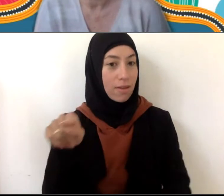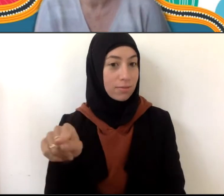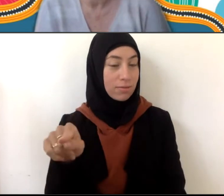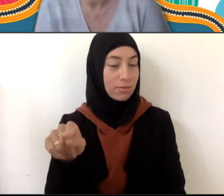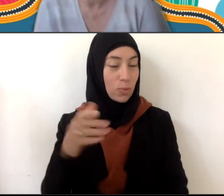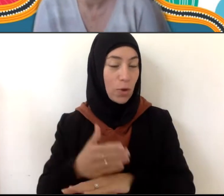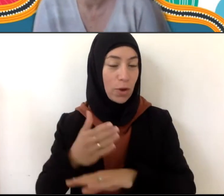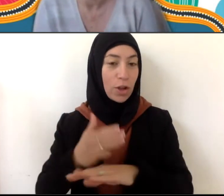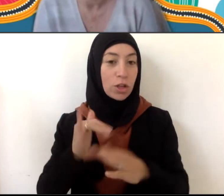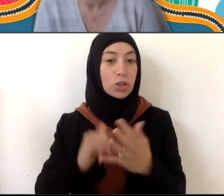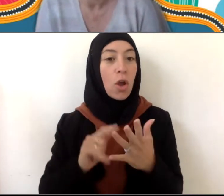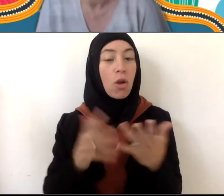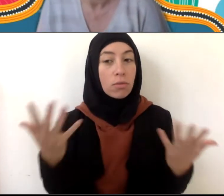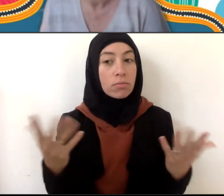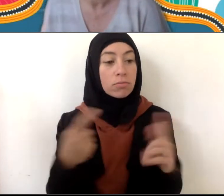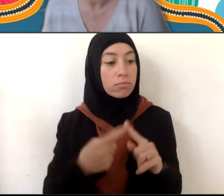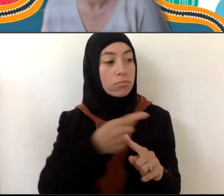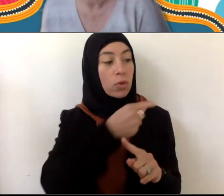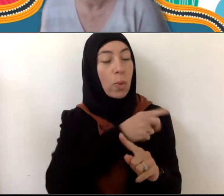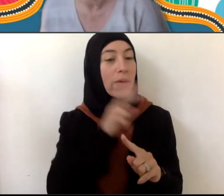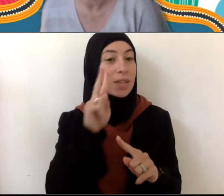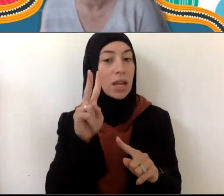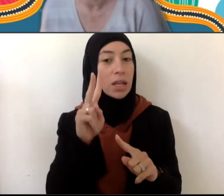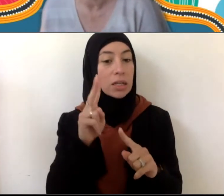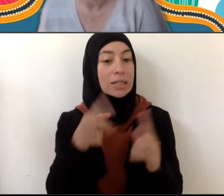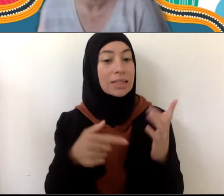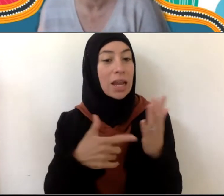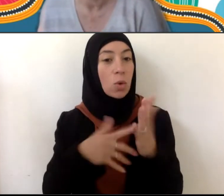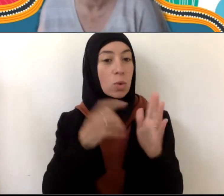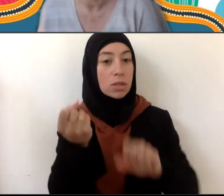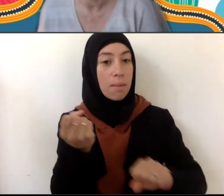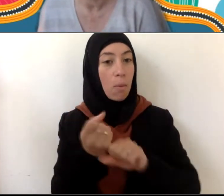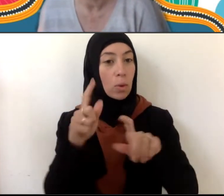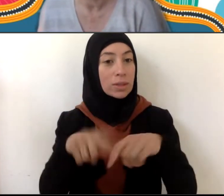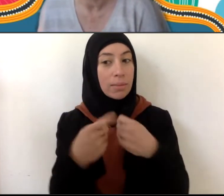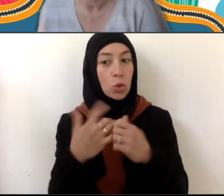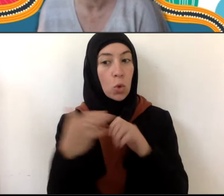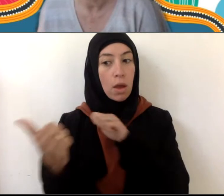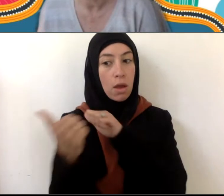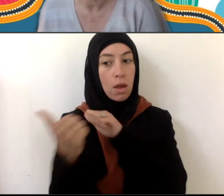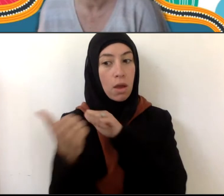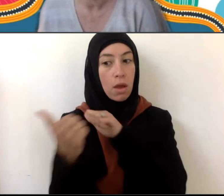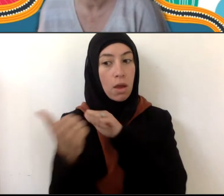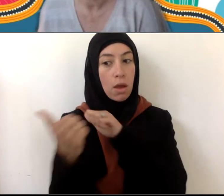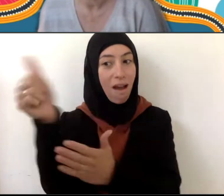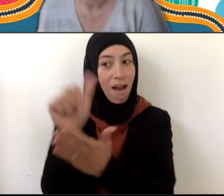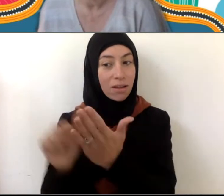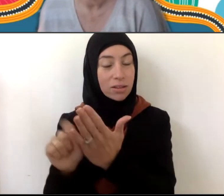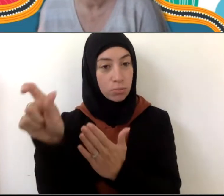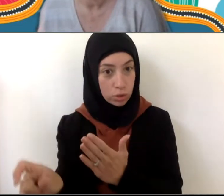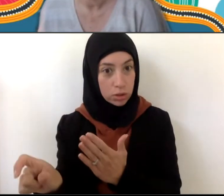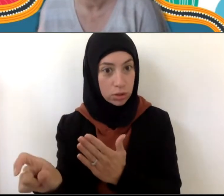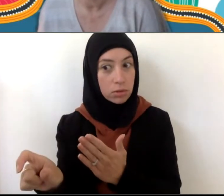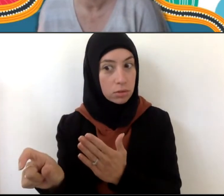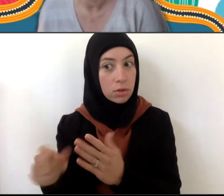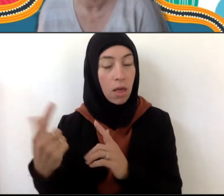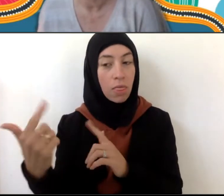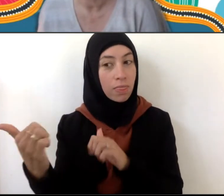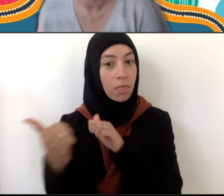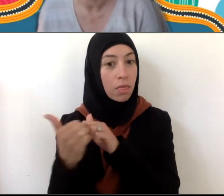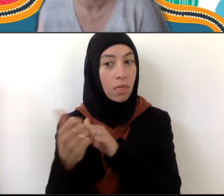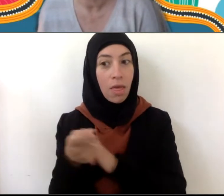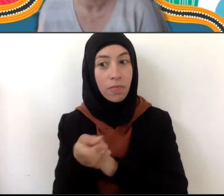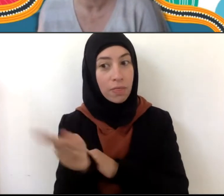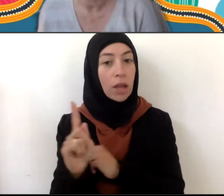we found that these technical support teams that work with the artists, who the artist might have brought on with them, they are